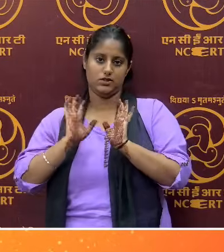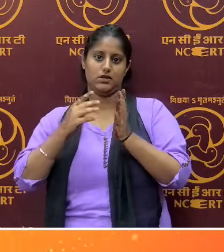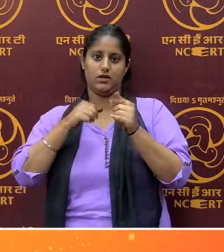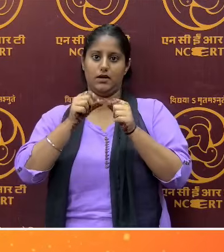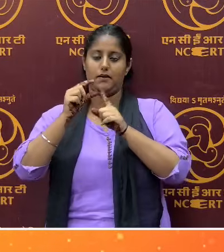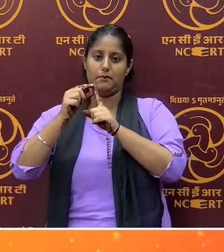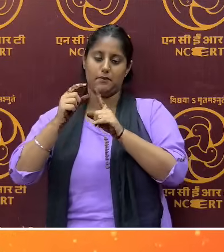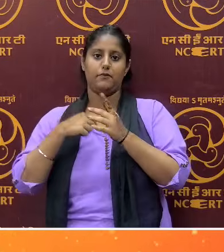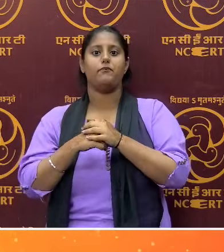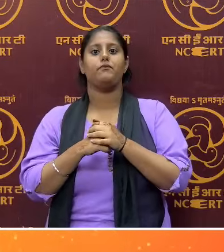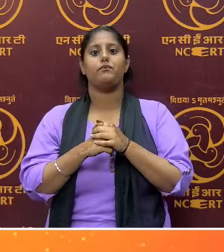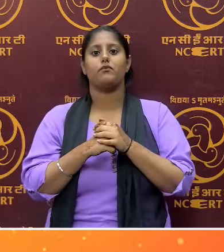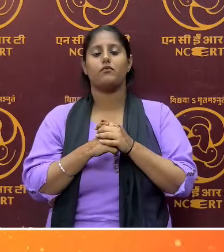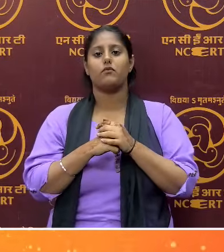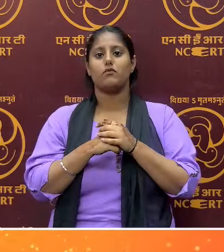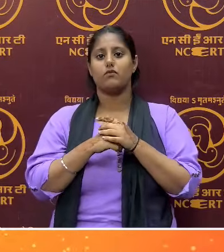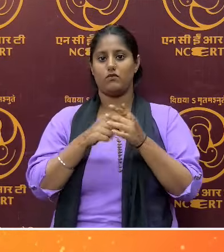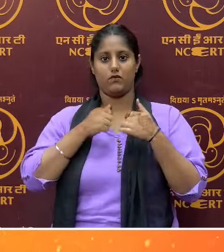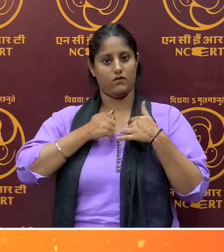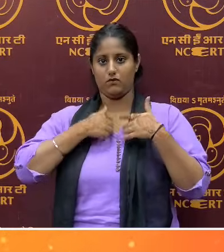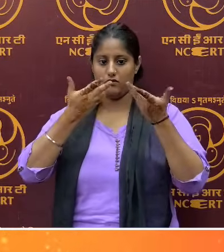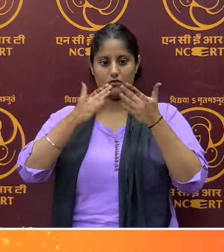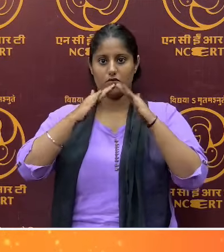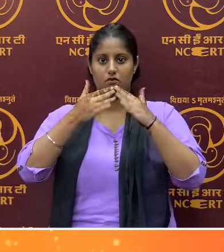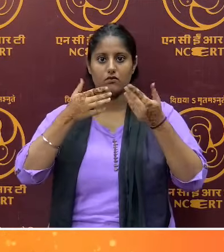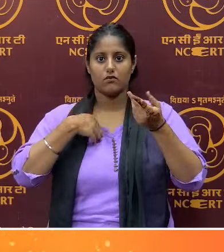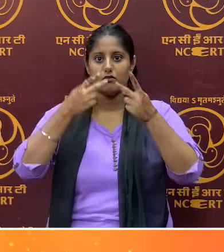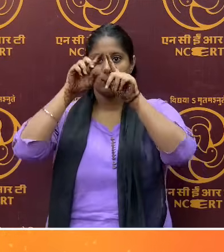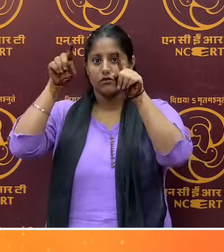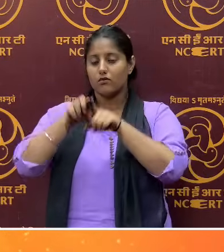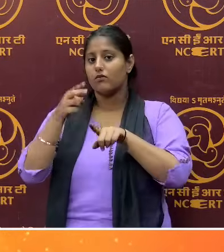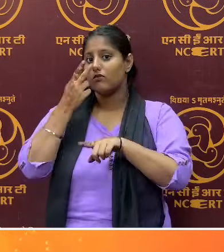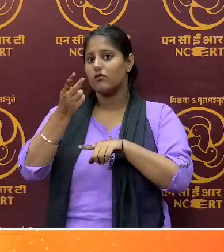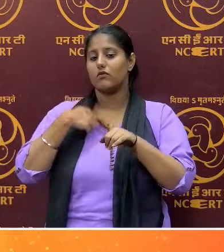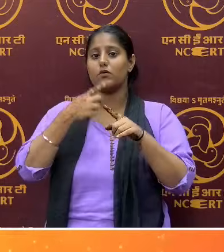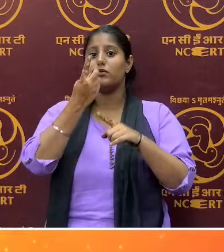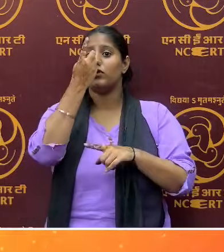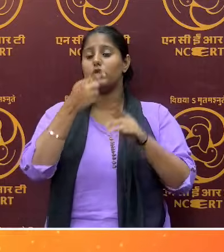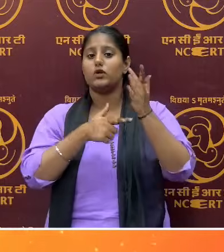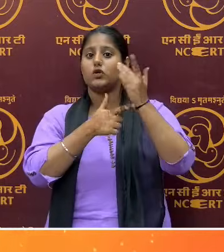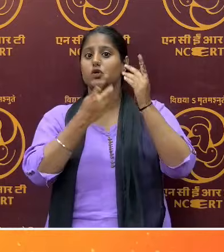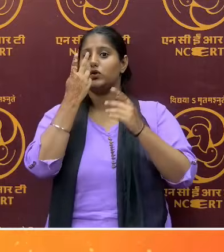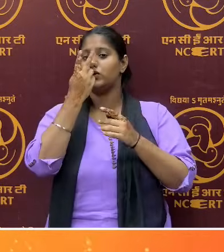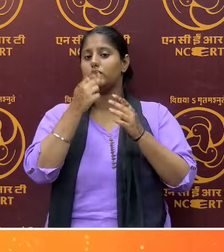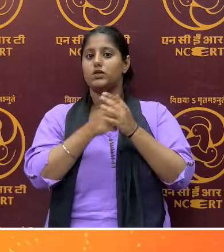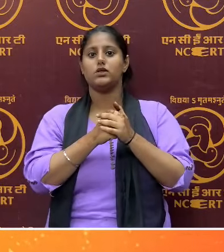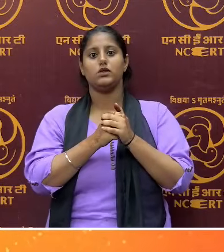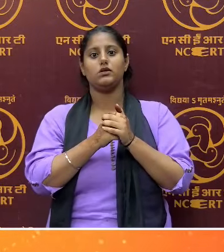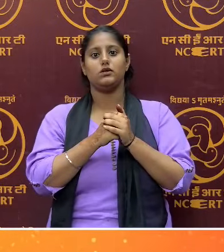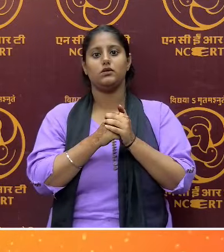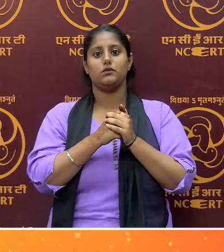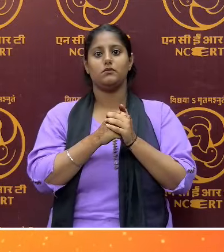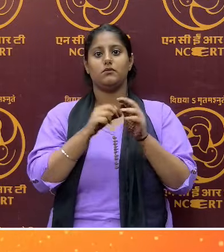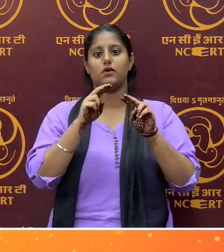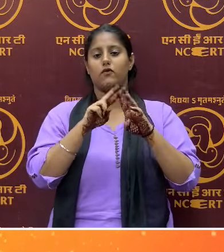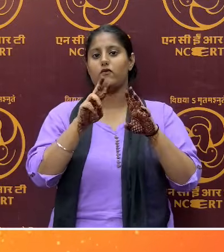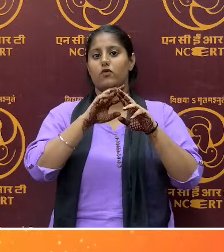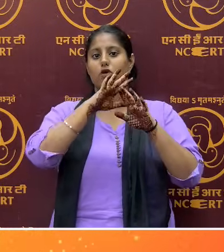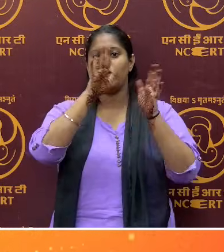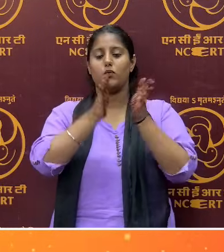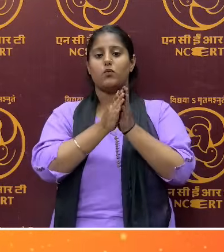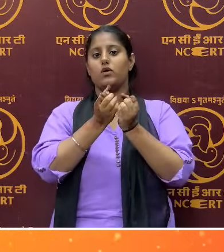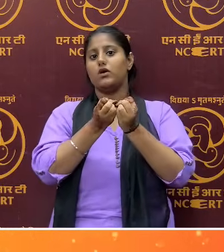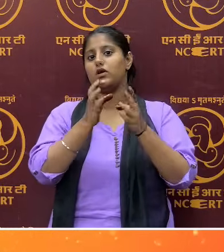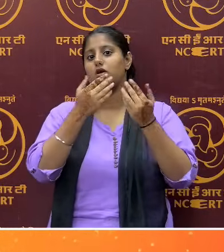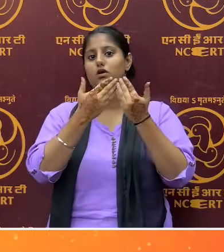Then once I click on my home screen, I can see overview at the top where a head teacher can see the overall total students in his